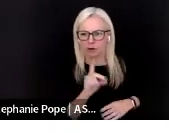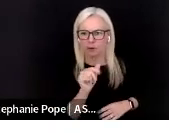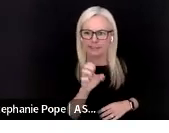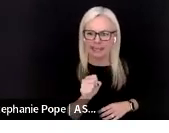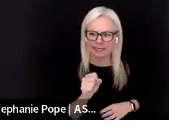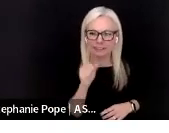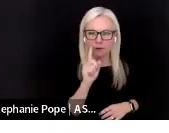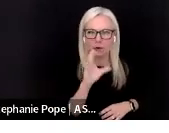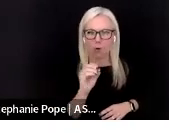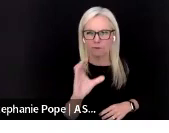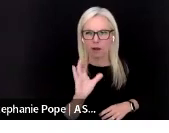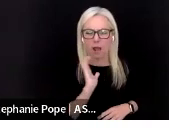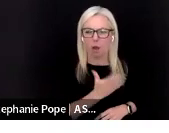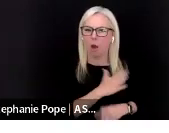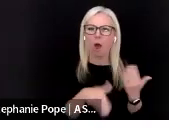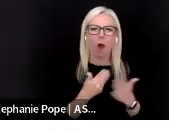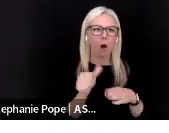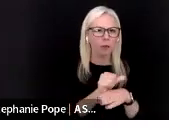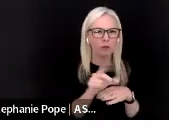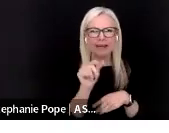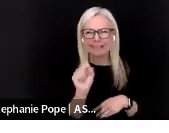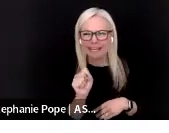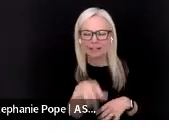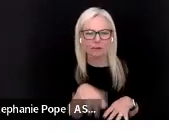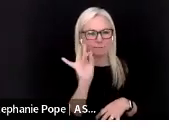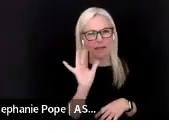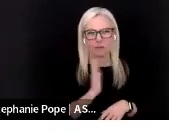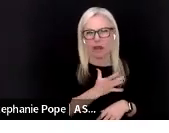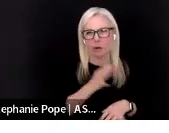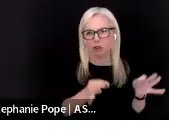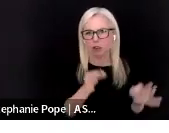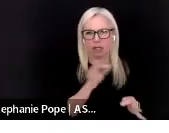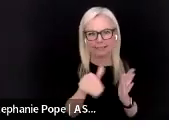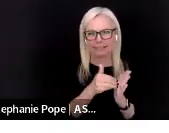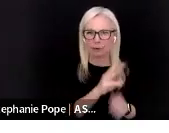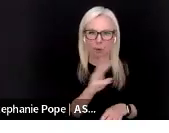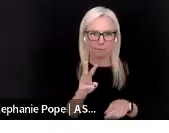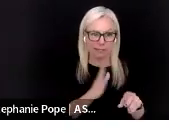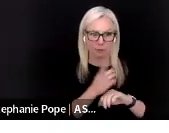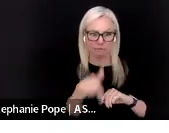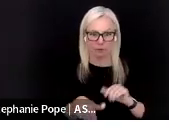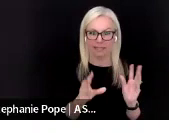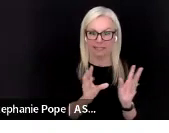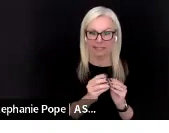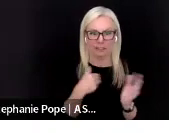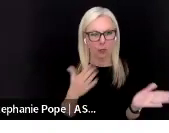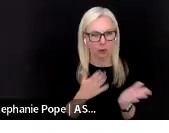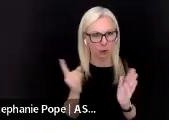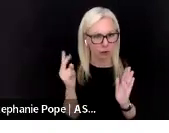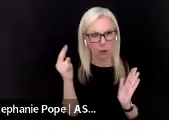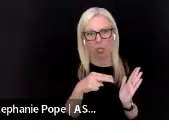conduct. All of our training dates, everything you can find on our Justice Center website. So after this session, I encourage you to go on the